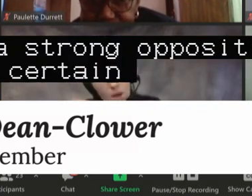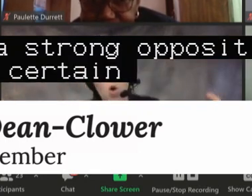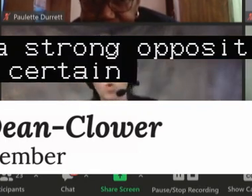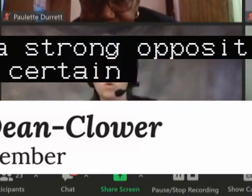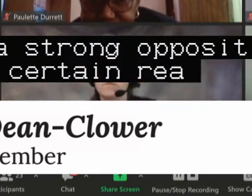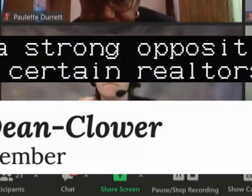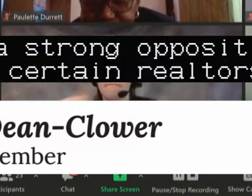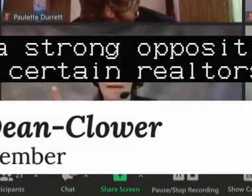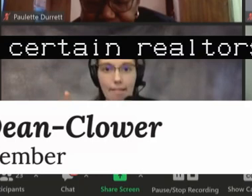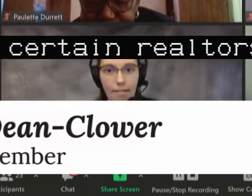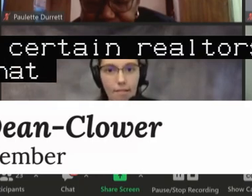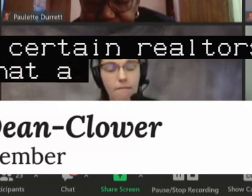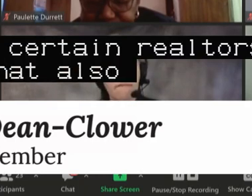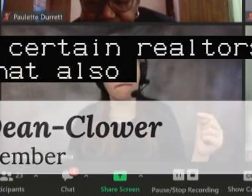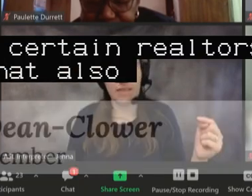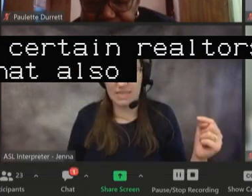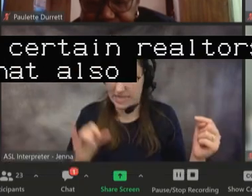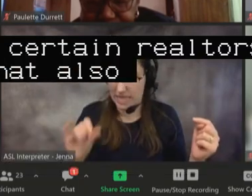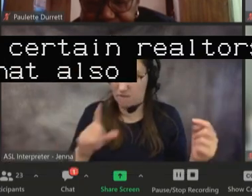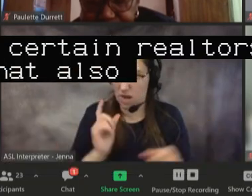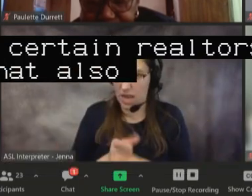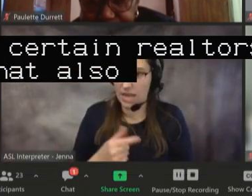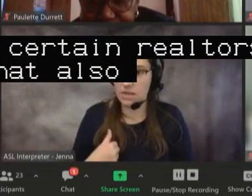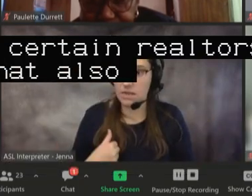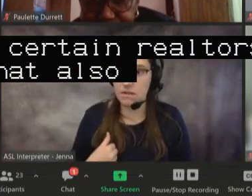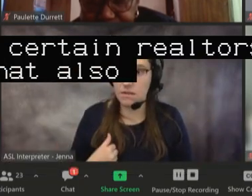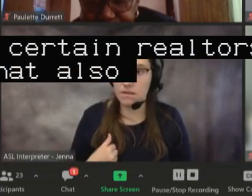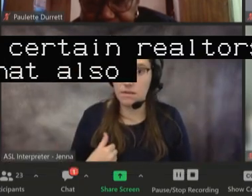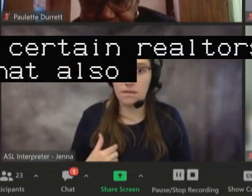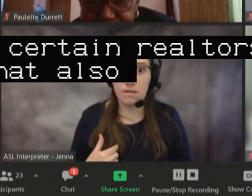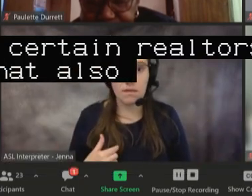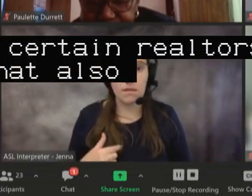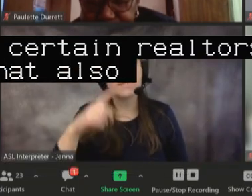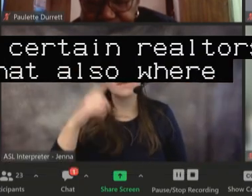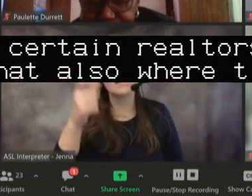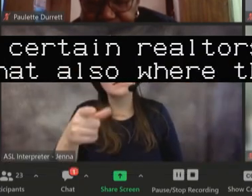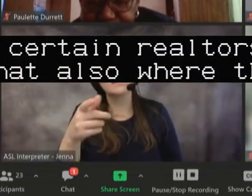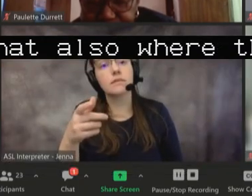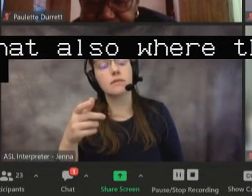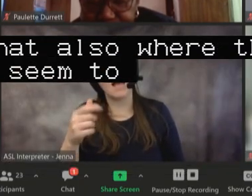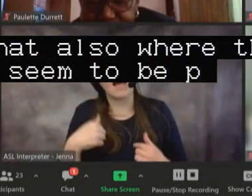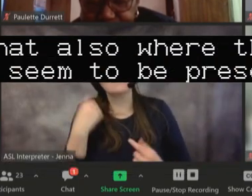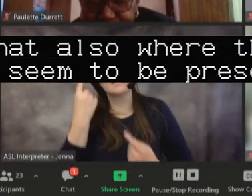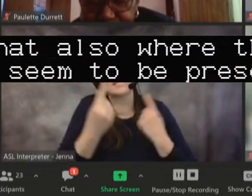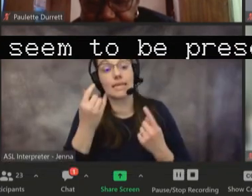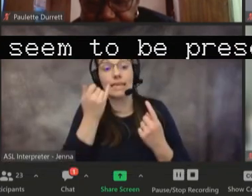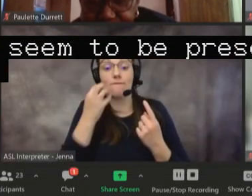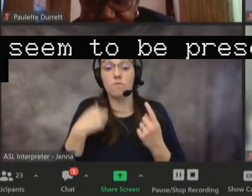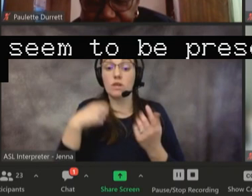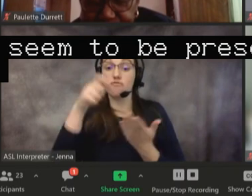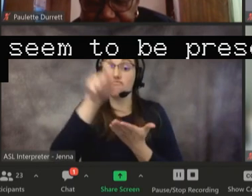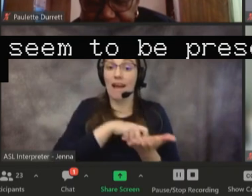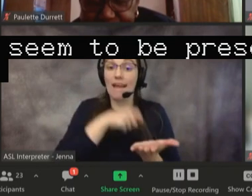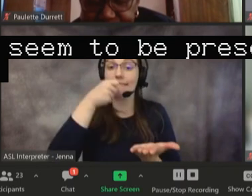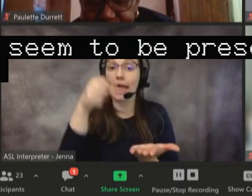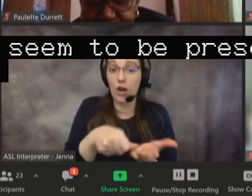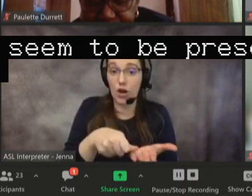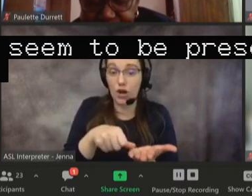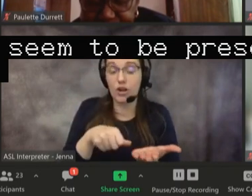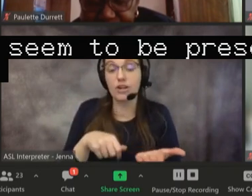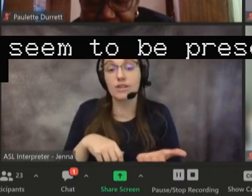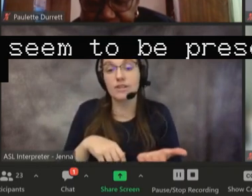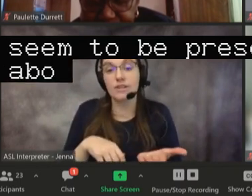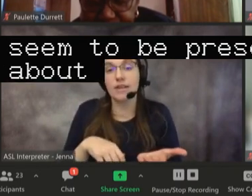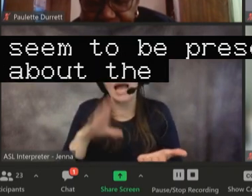seem to be? Because in thinking about the different options or drafting a letter, in addition, other than just updating the